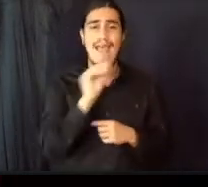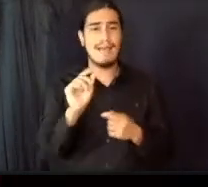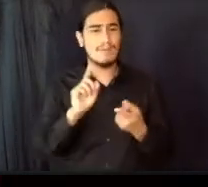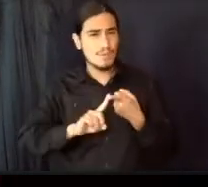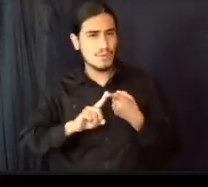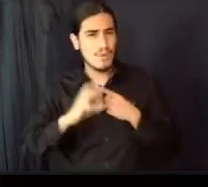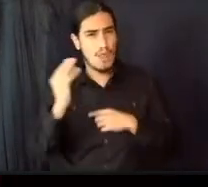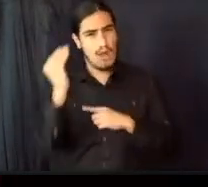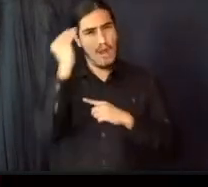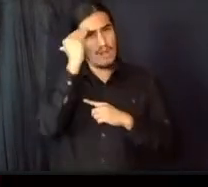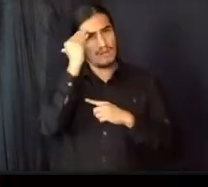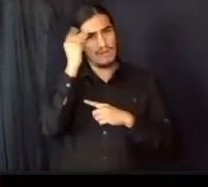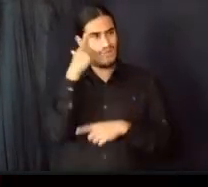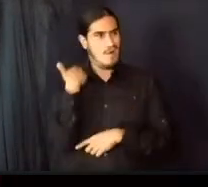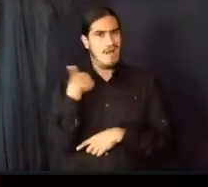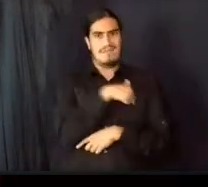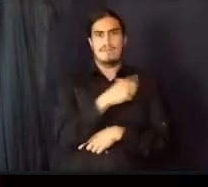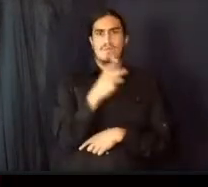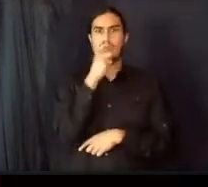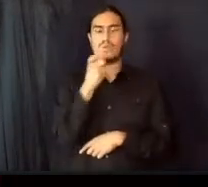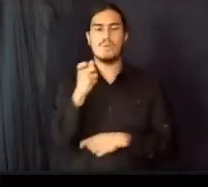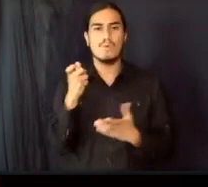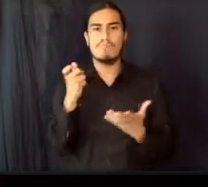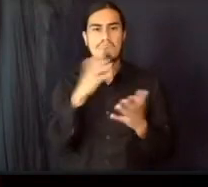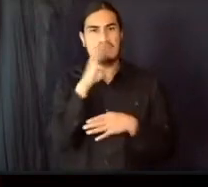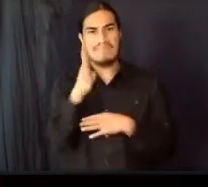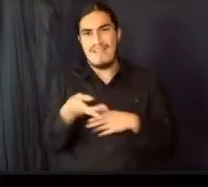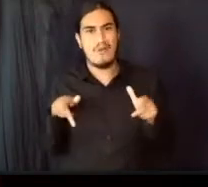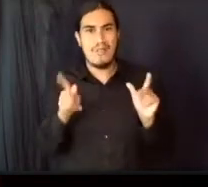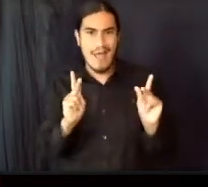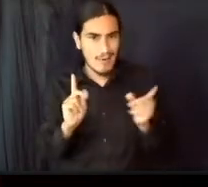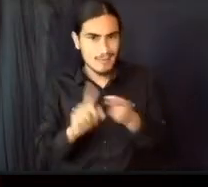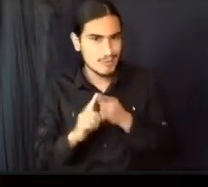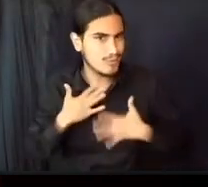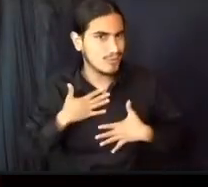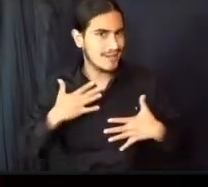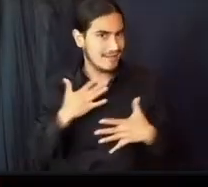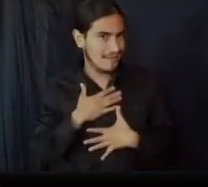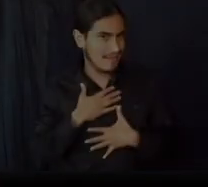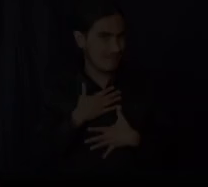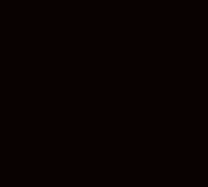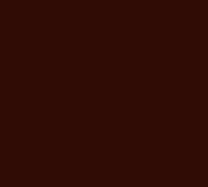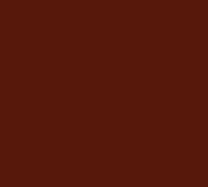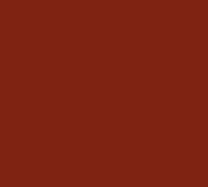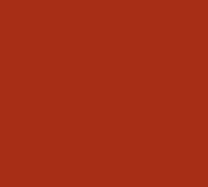those of us who were never allowed to breathe. Thank you.